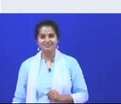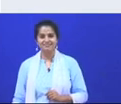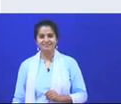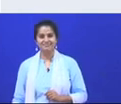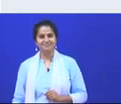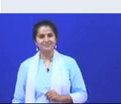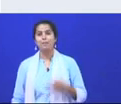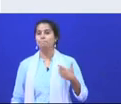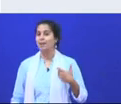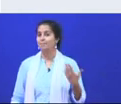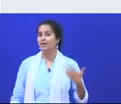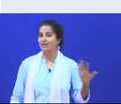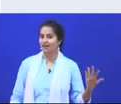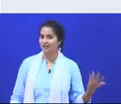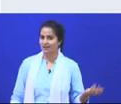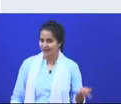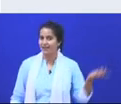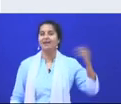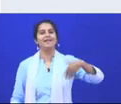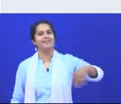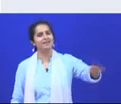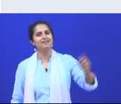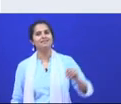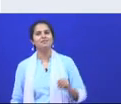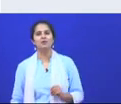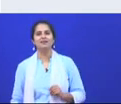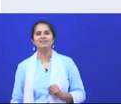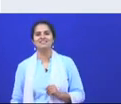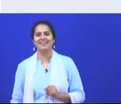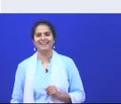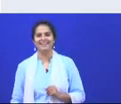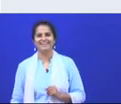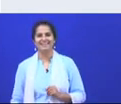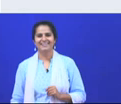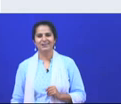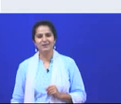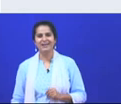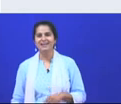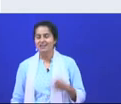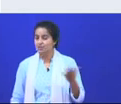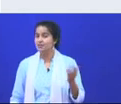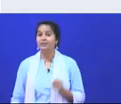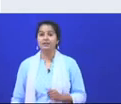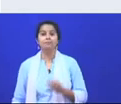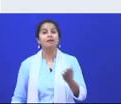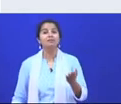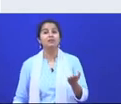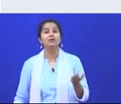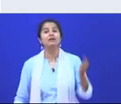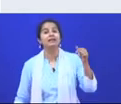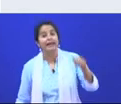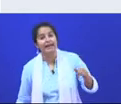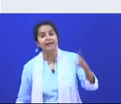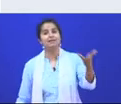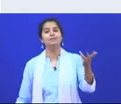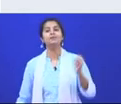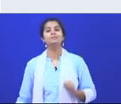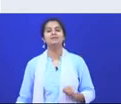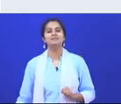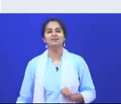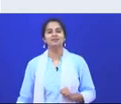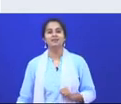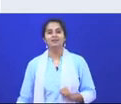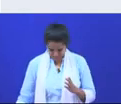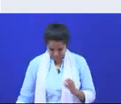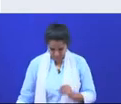that. Mama nagare, and then whatever is there. Okay, so similarly, bhavatah grihe kim